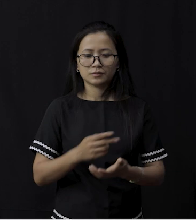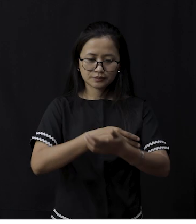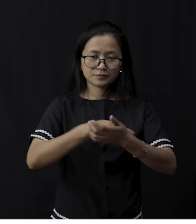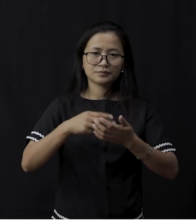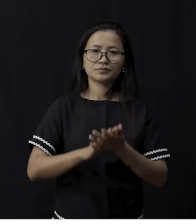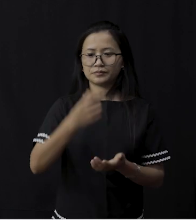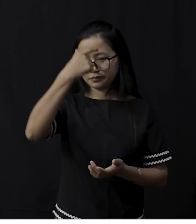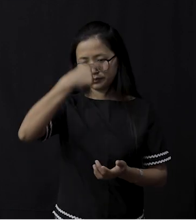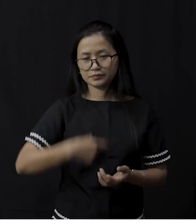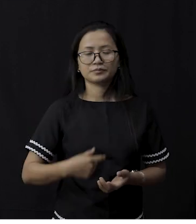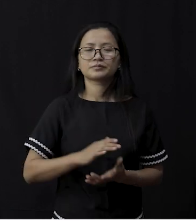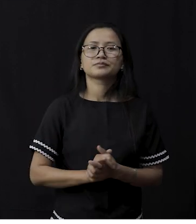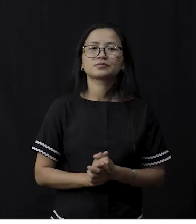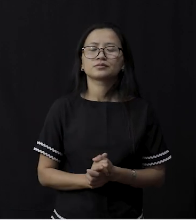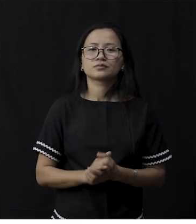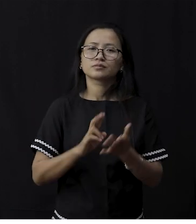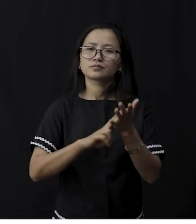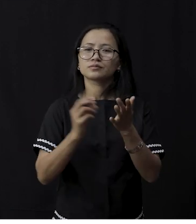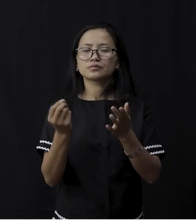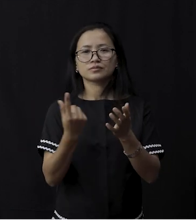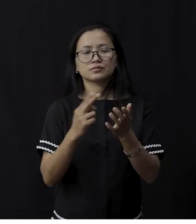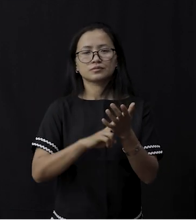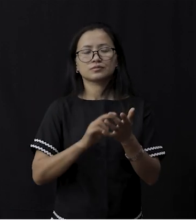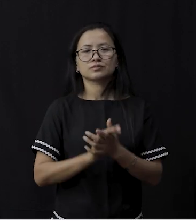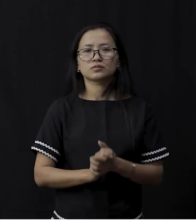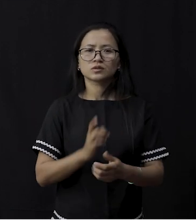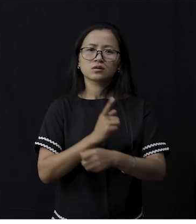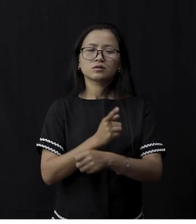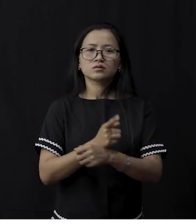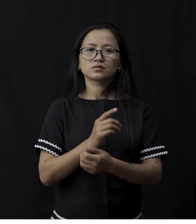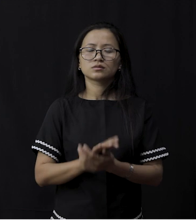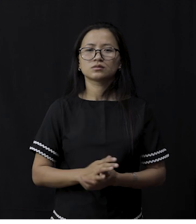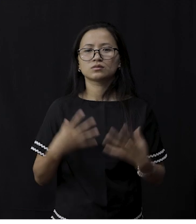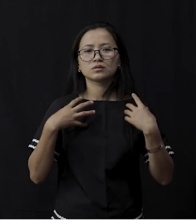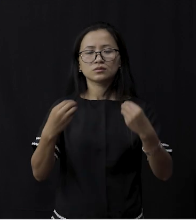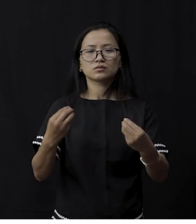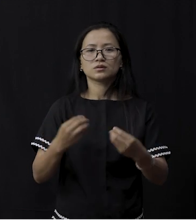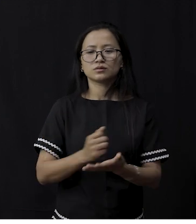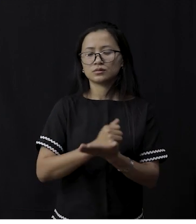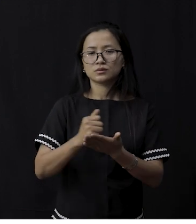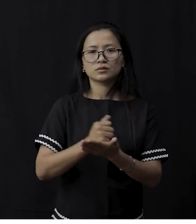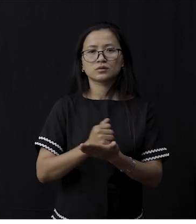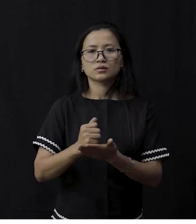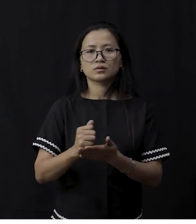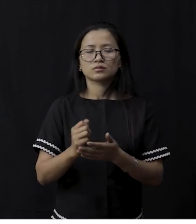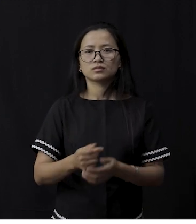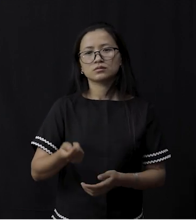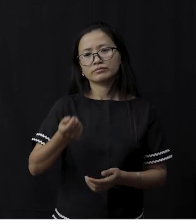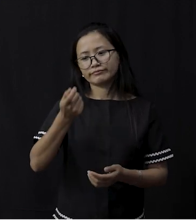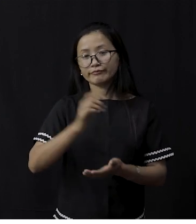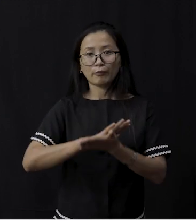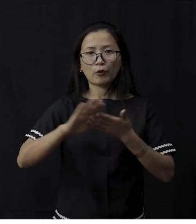a name of a person. It's a noun. But her teacher always wanted them to try to solve the